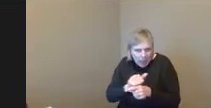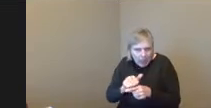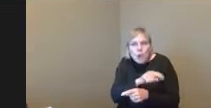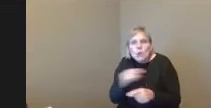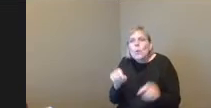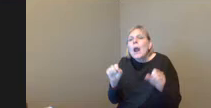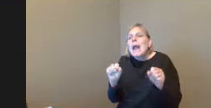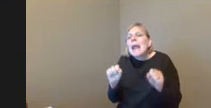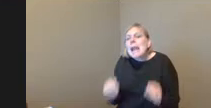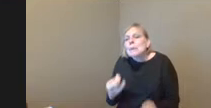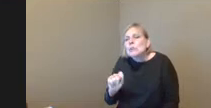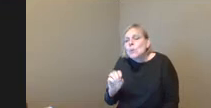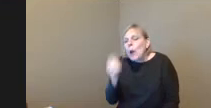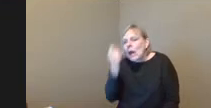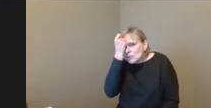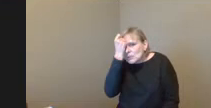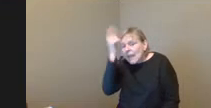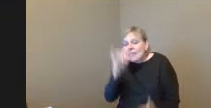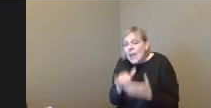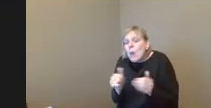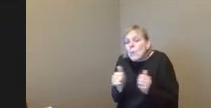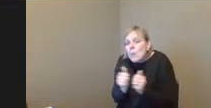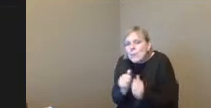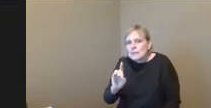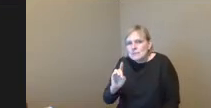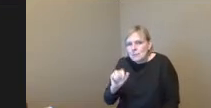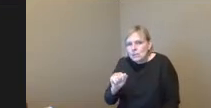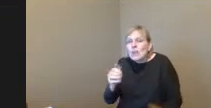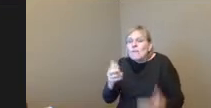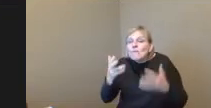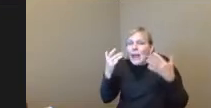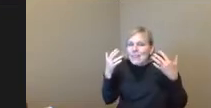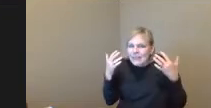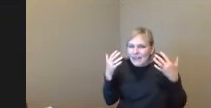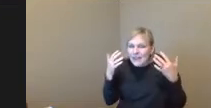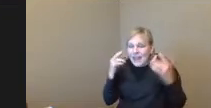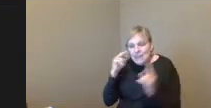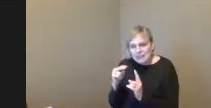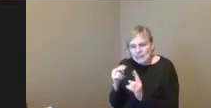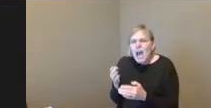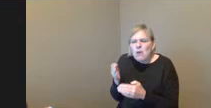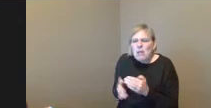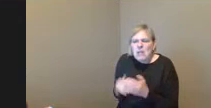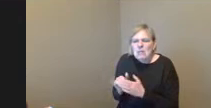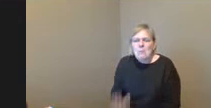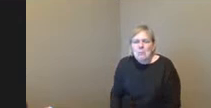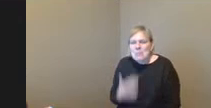able to understand that with a disability-friendly lens. And I'll end there. Thanks.